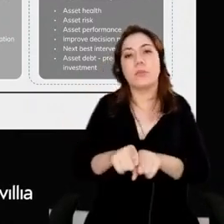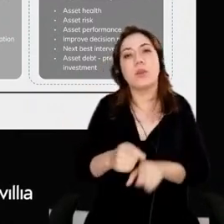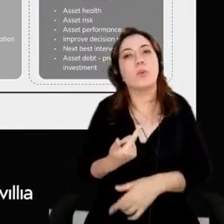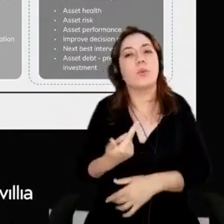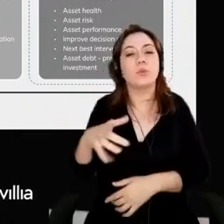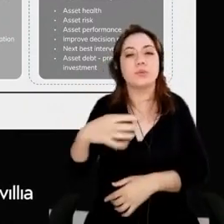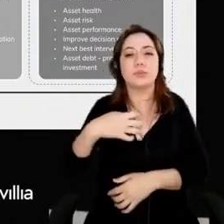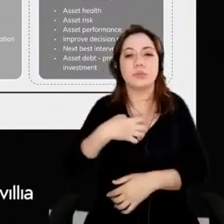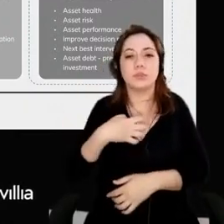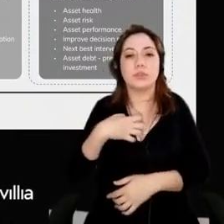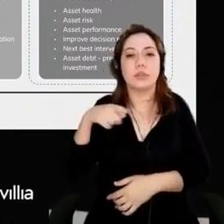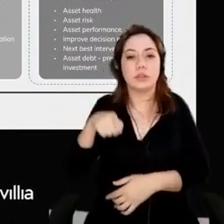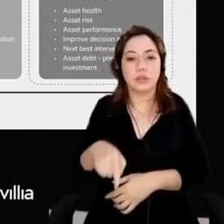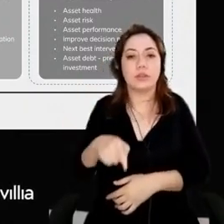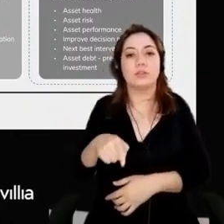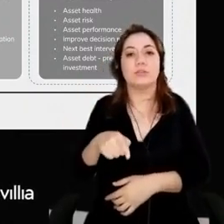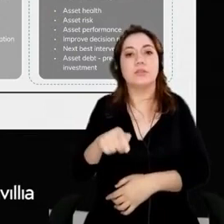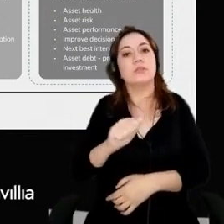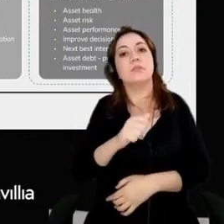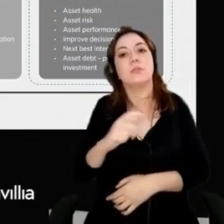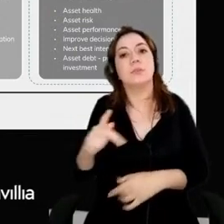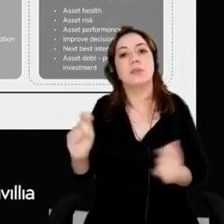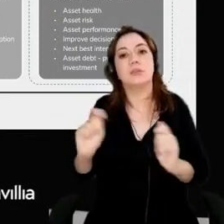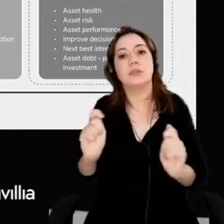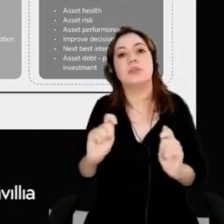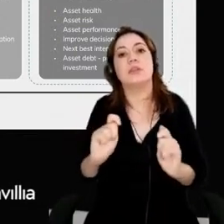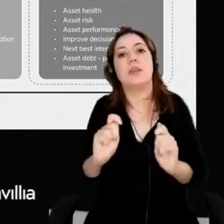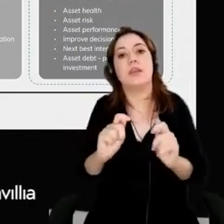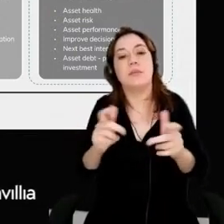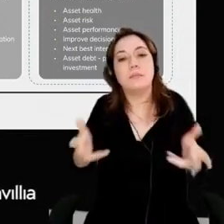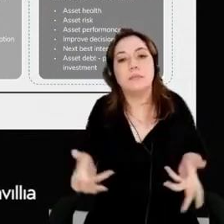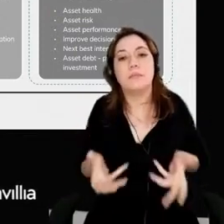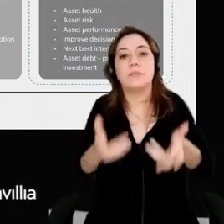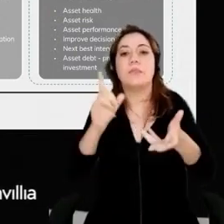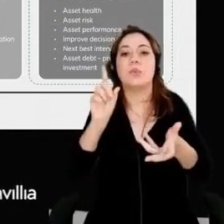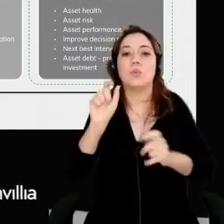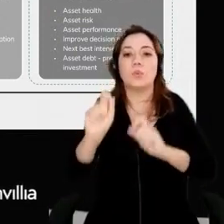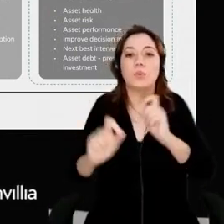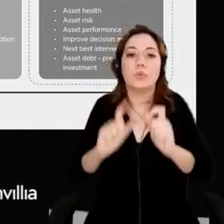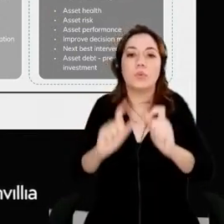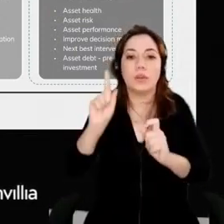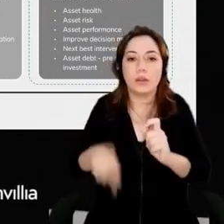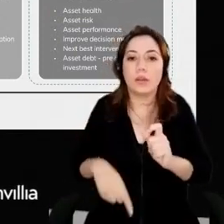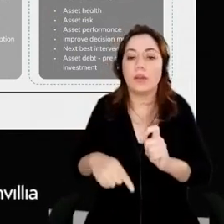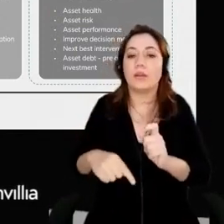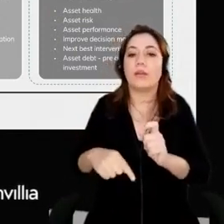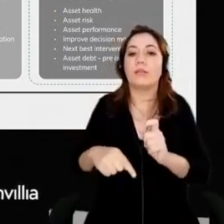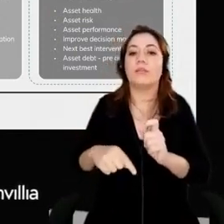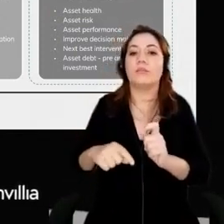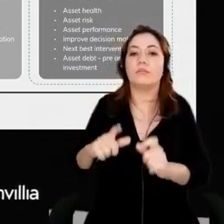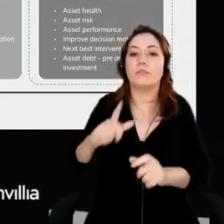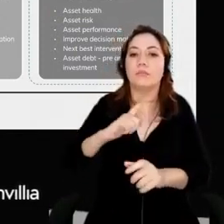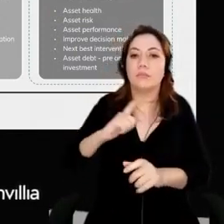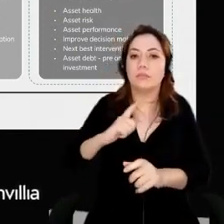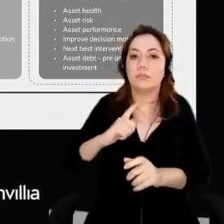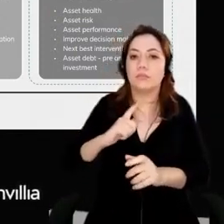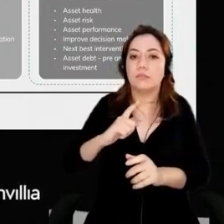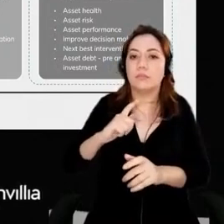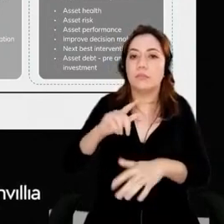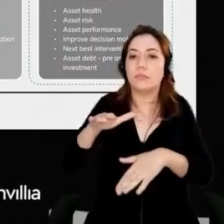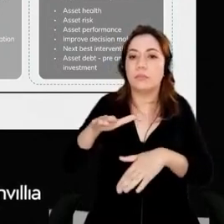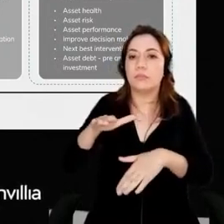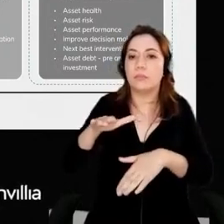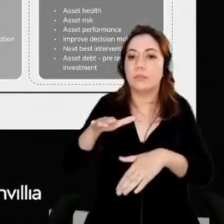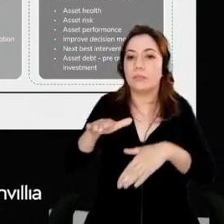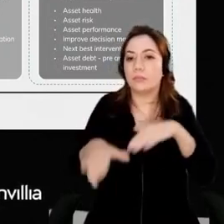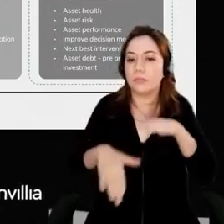improve, leverage digital twins to be able to reduce carbon footprints for clients, and